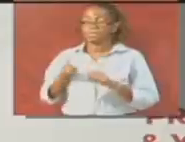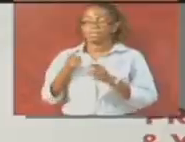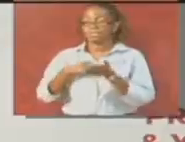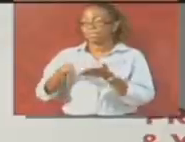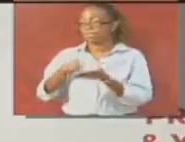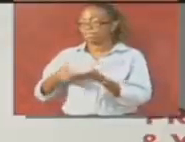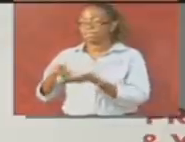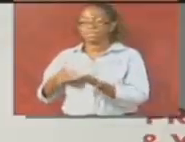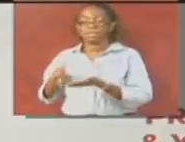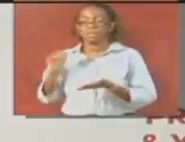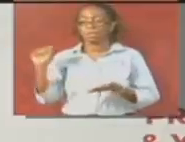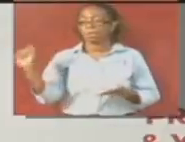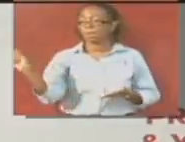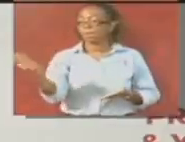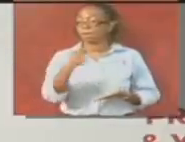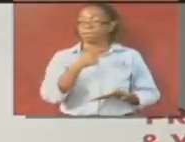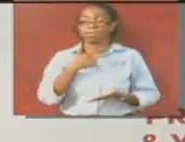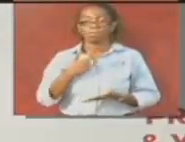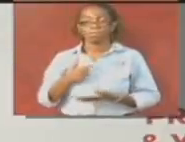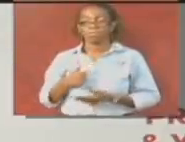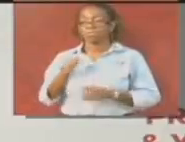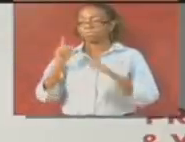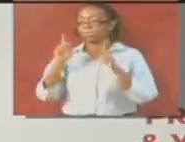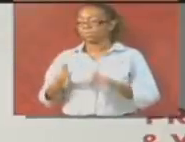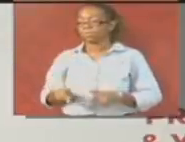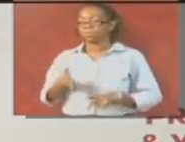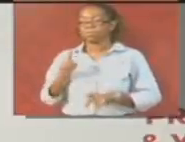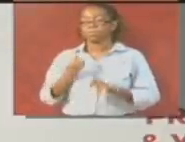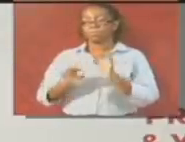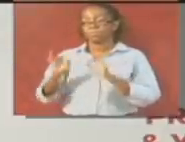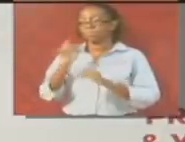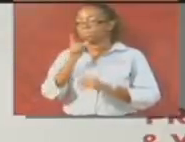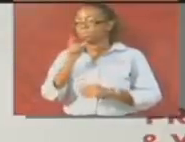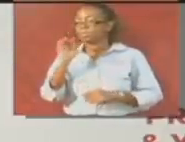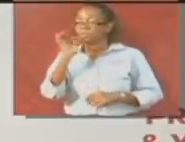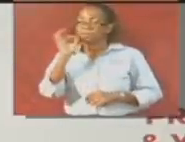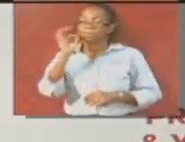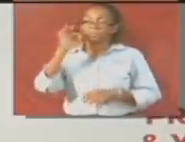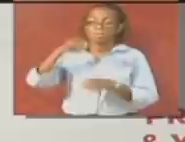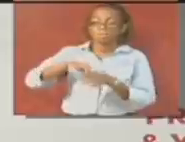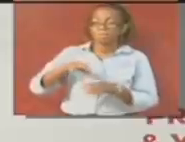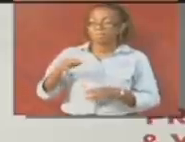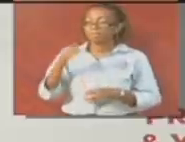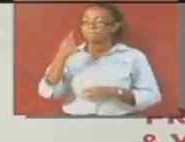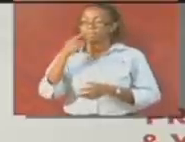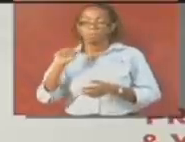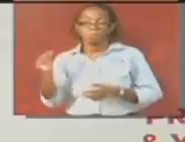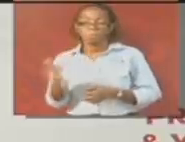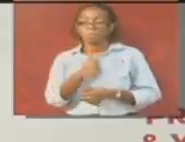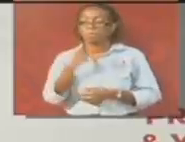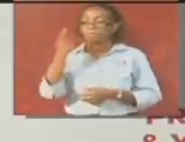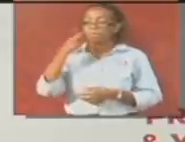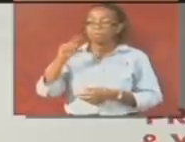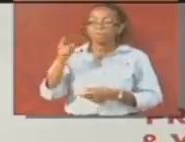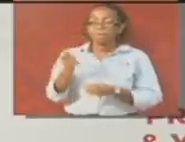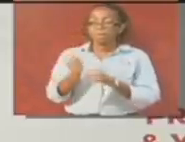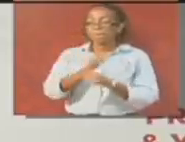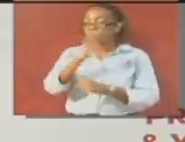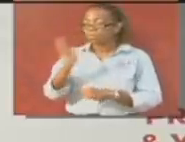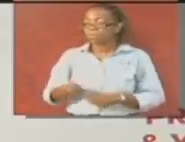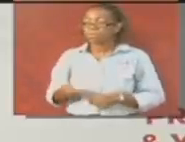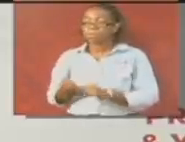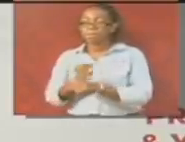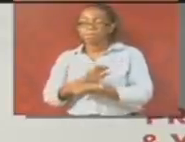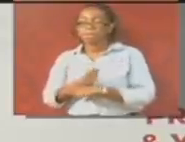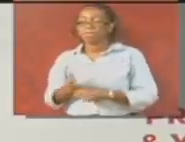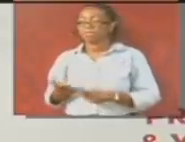apply, whether a variant of concern is responsible for each positive. So at this point in time, the short answer to the second bit of your